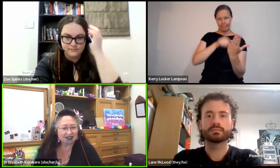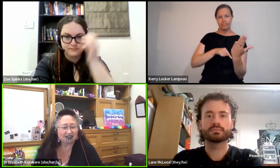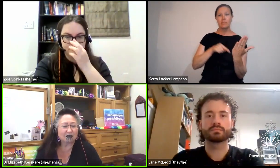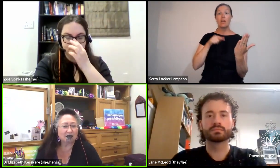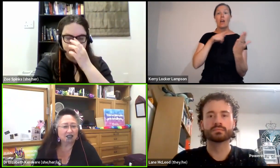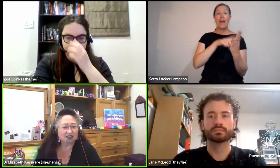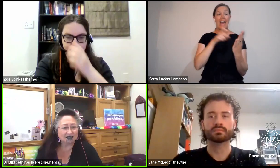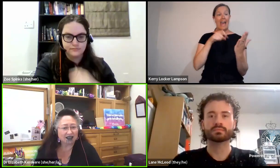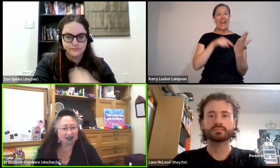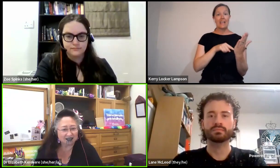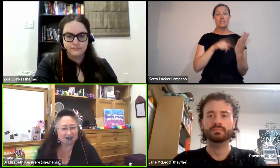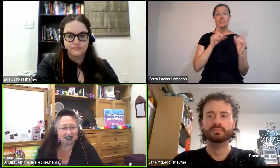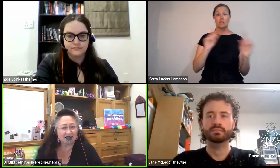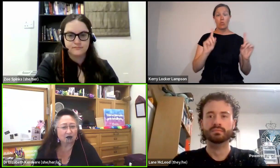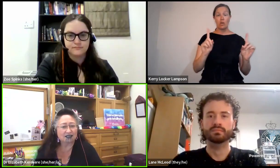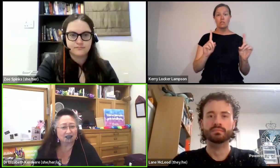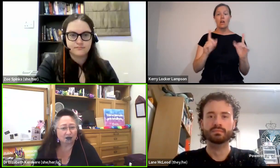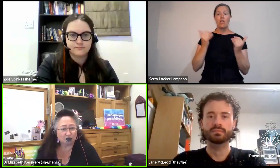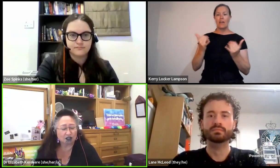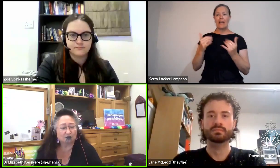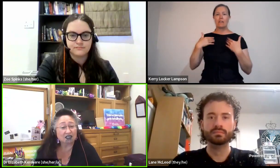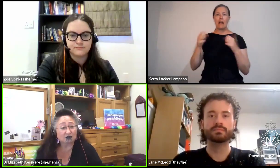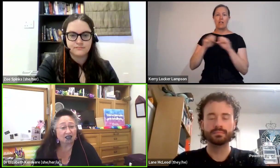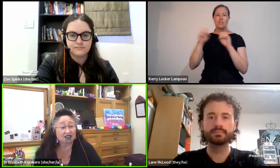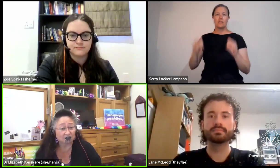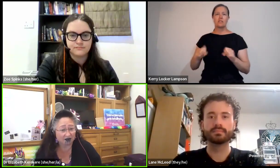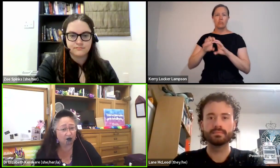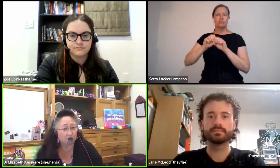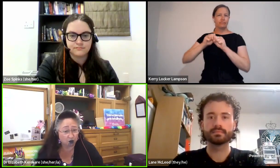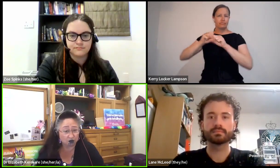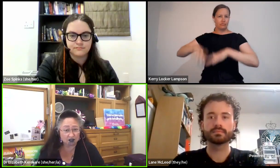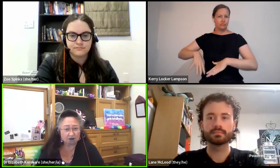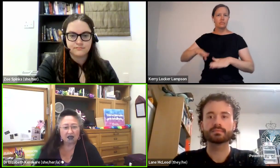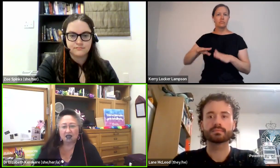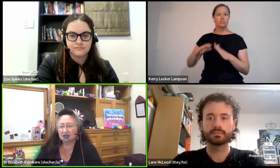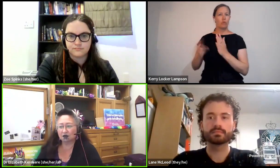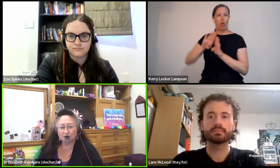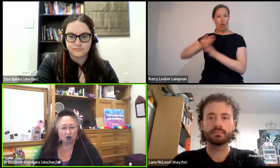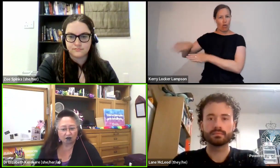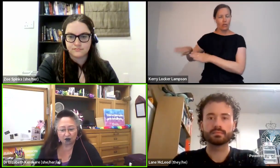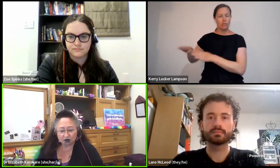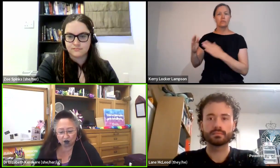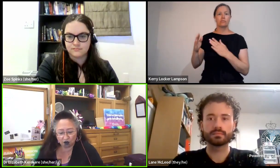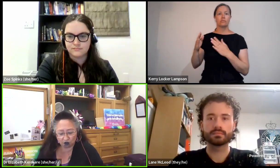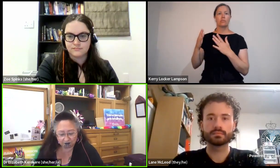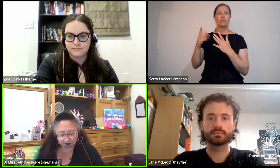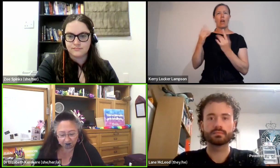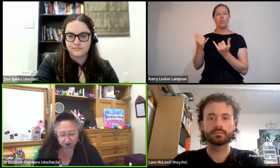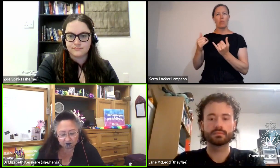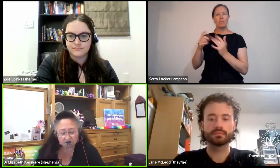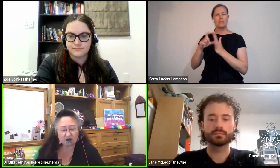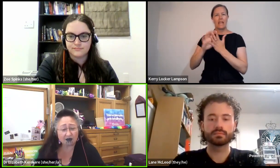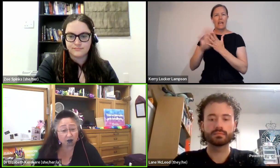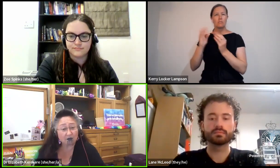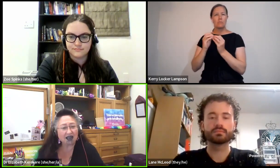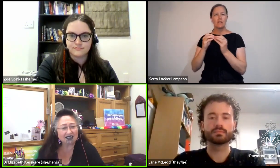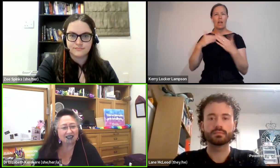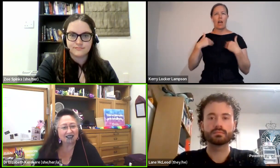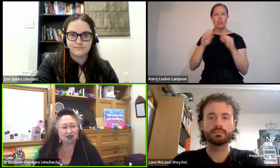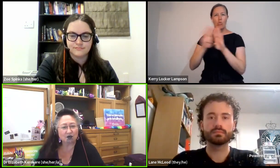it disestablishes the existing health system, which is based around district health boards. So all of those gone.